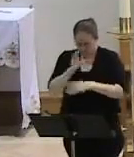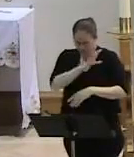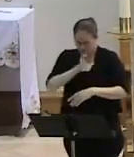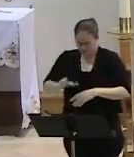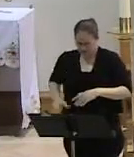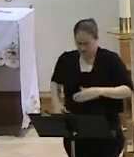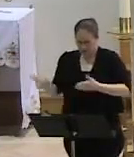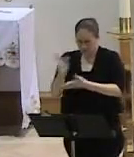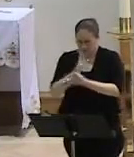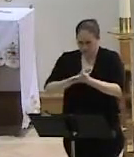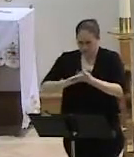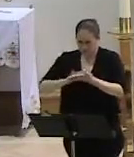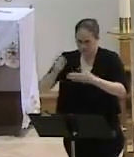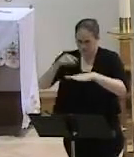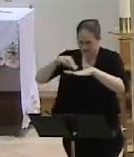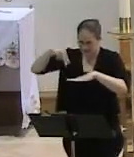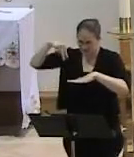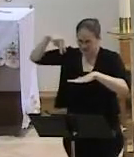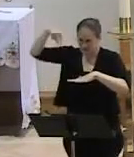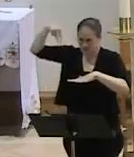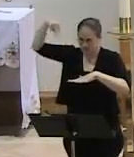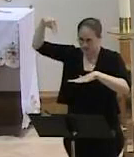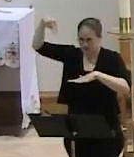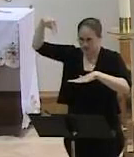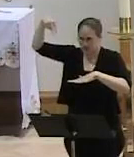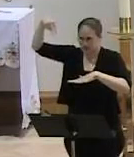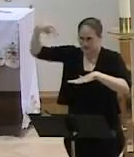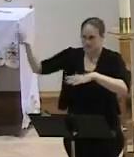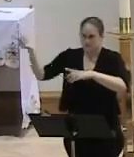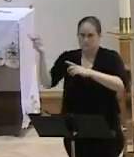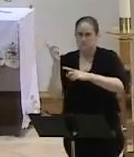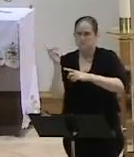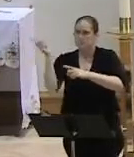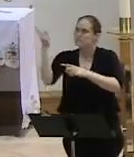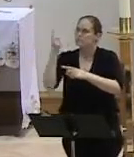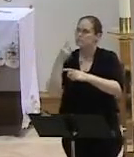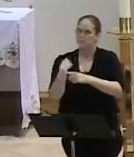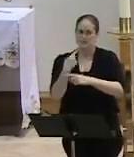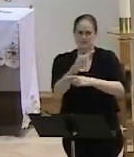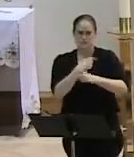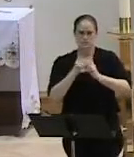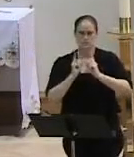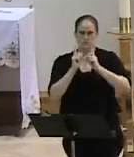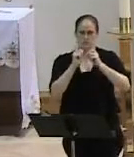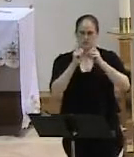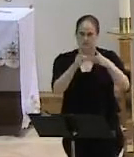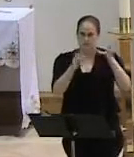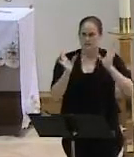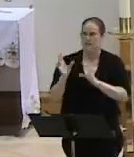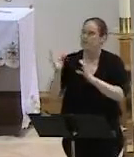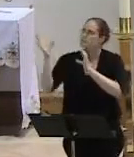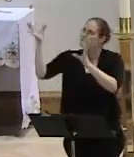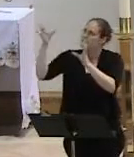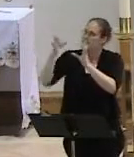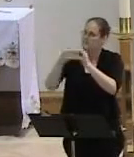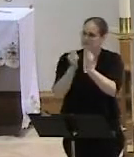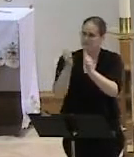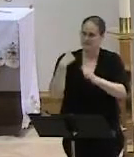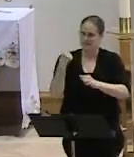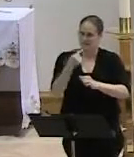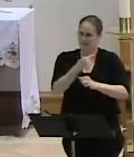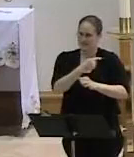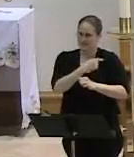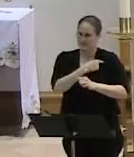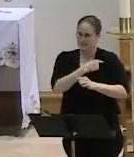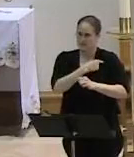holy ascension, you said to us, go forth, and we are to take you wherever we go.